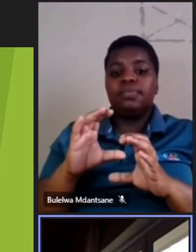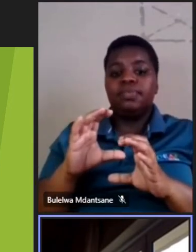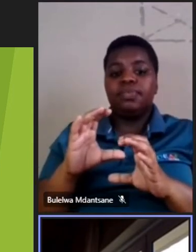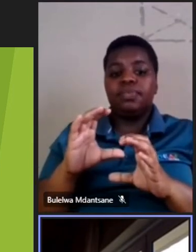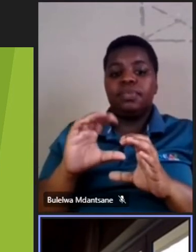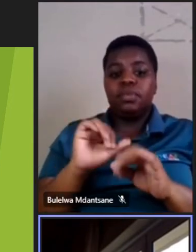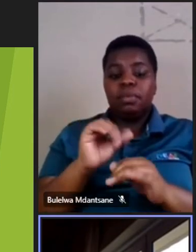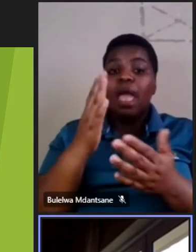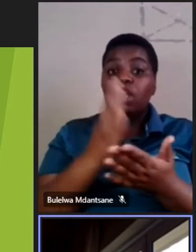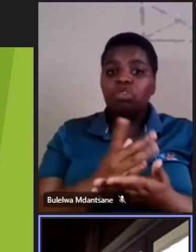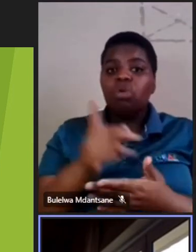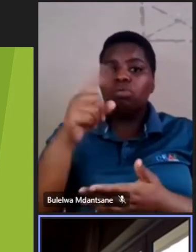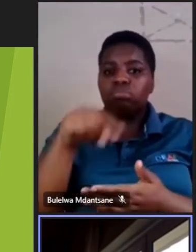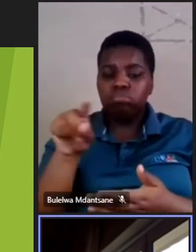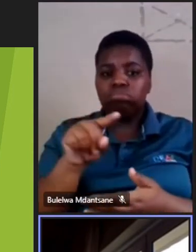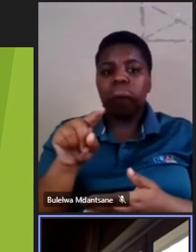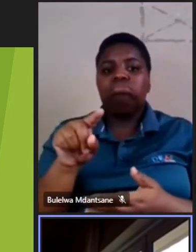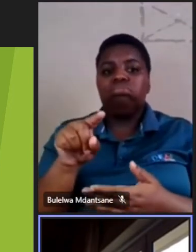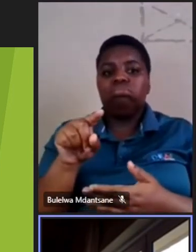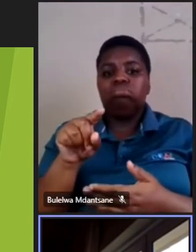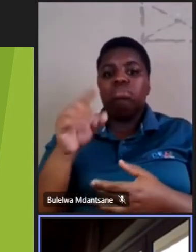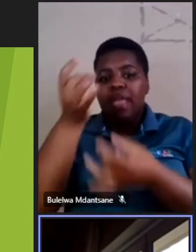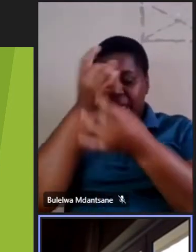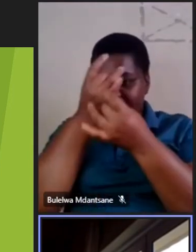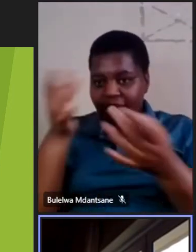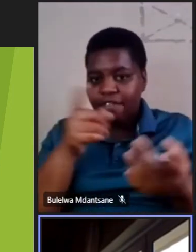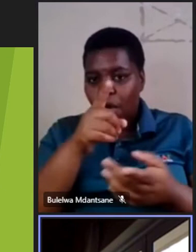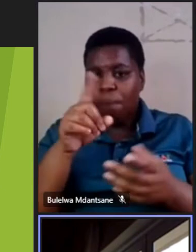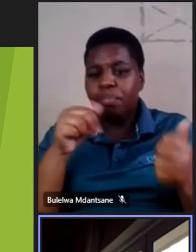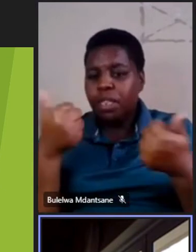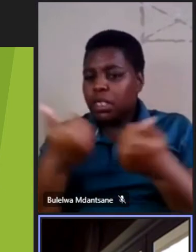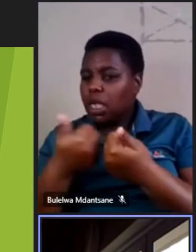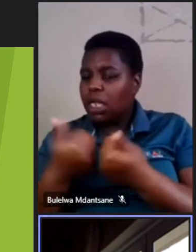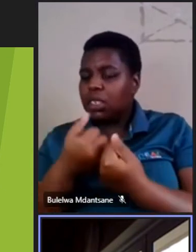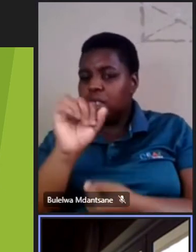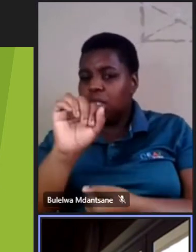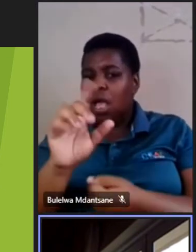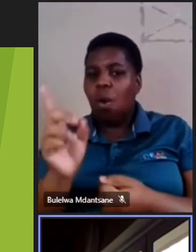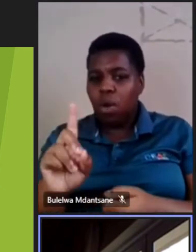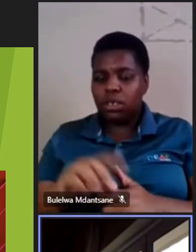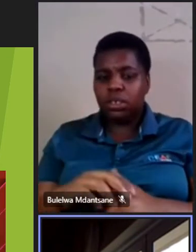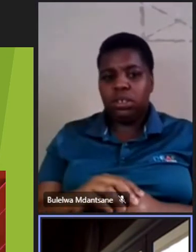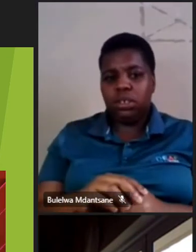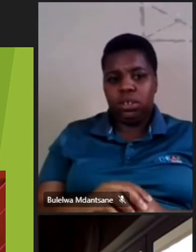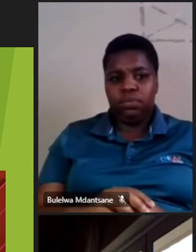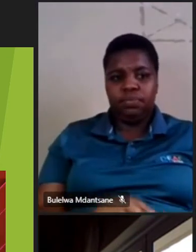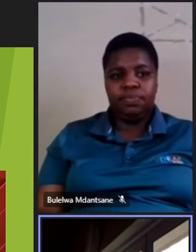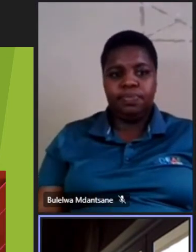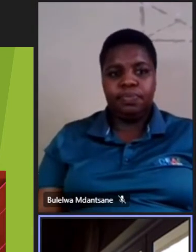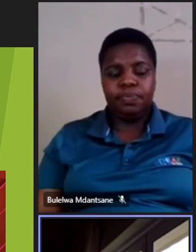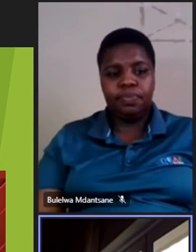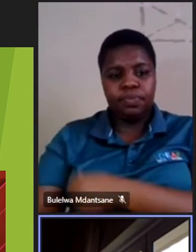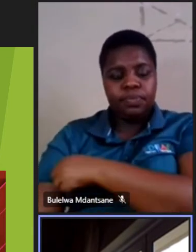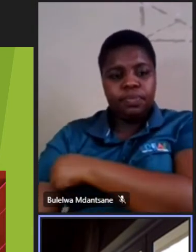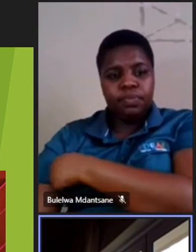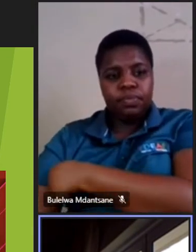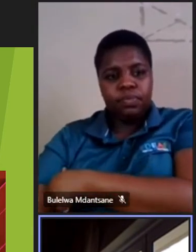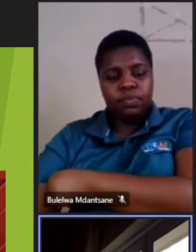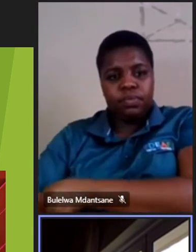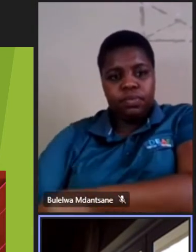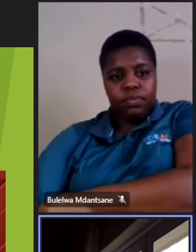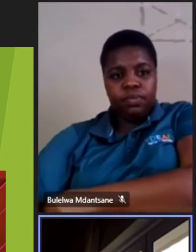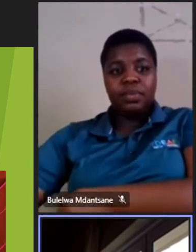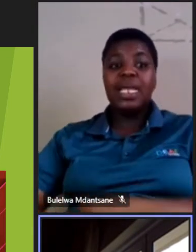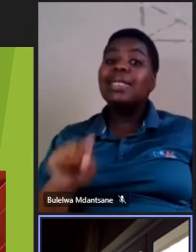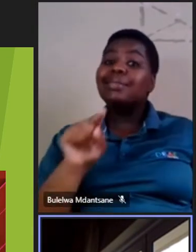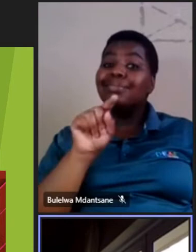to address SRHR disability-related challenges. Next slide, please. This